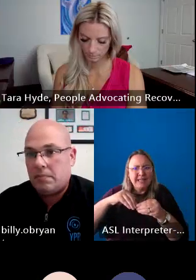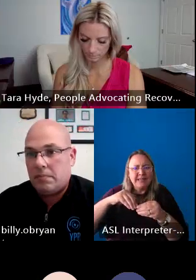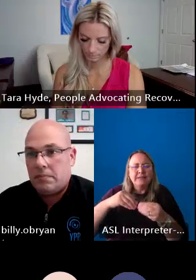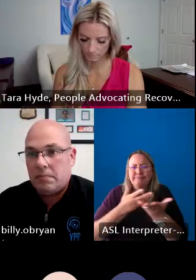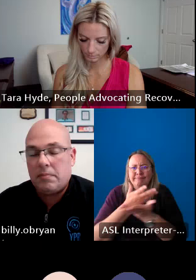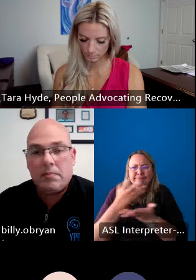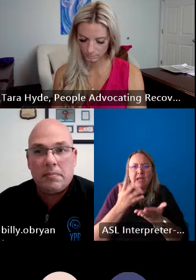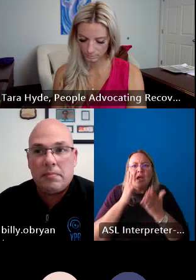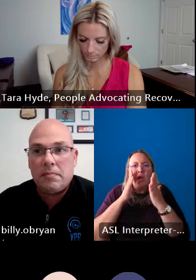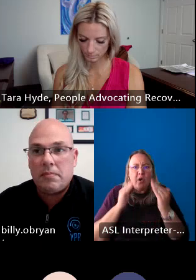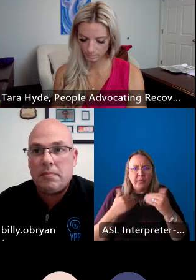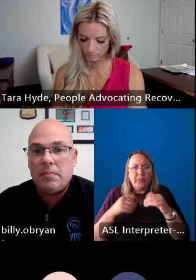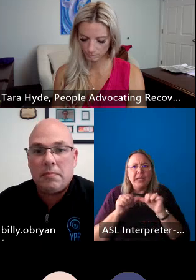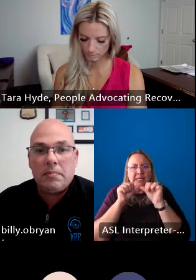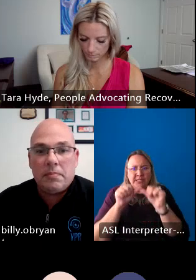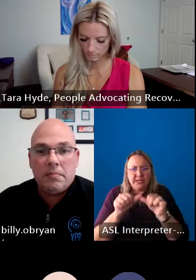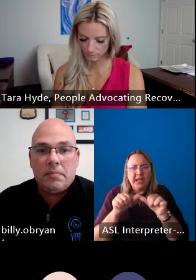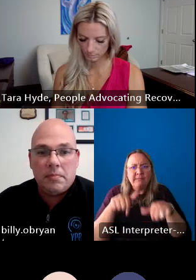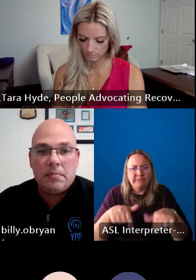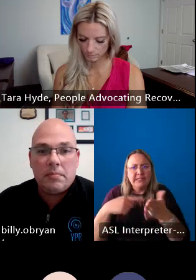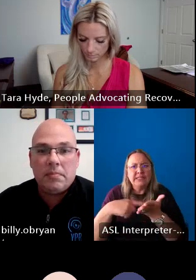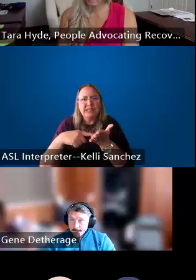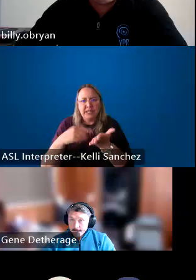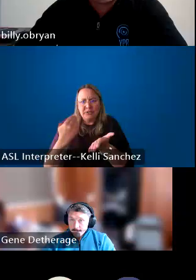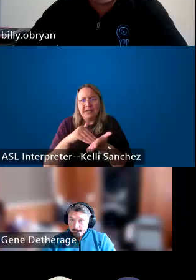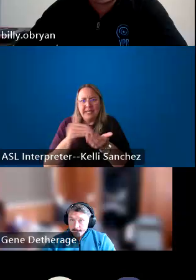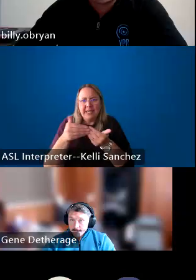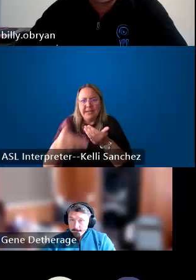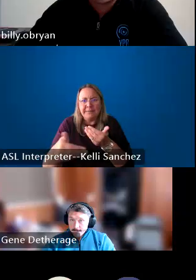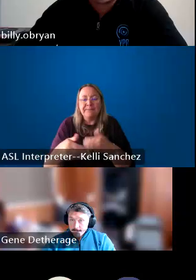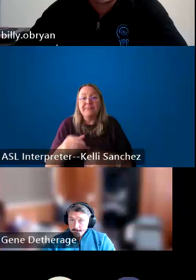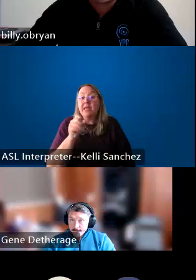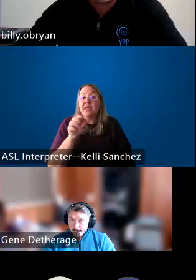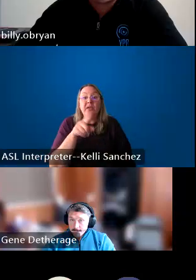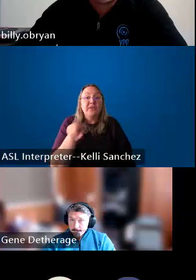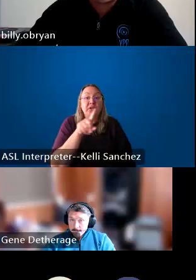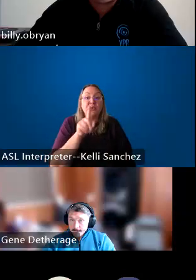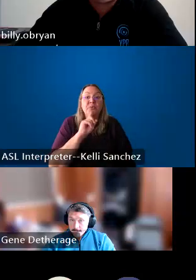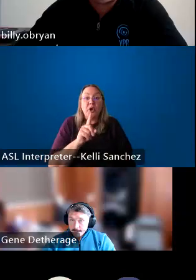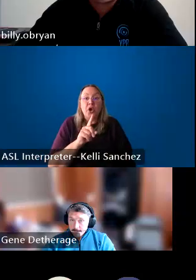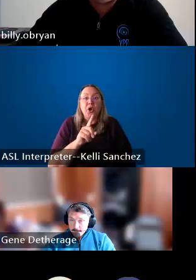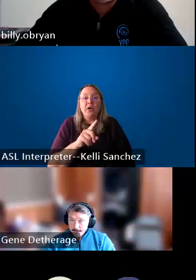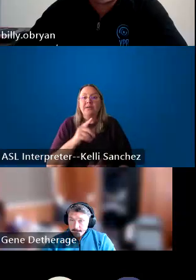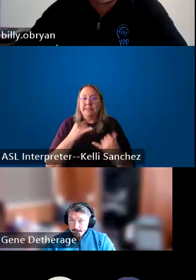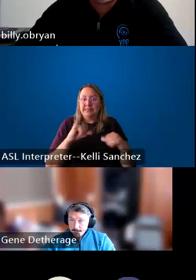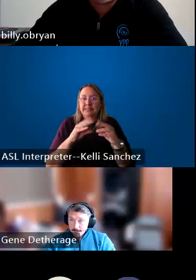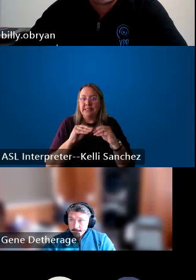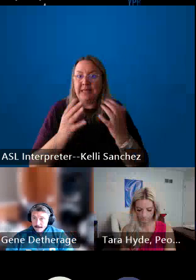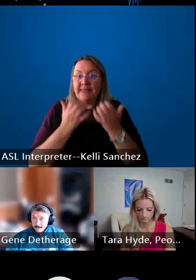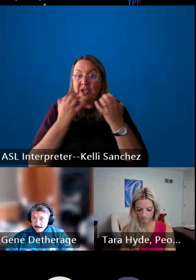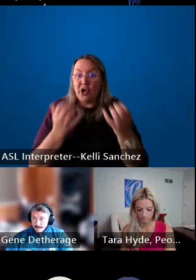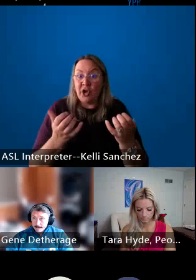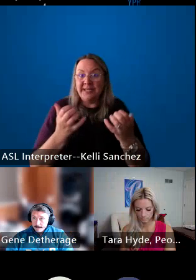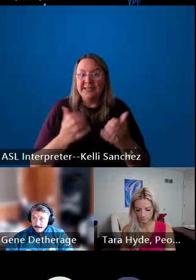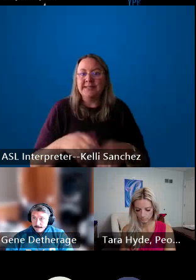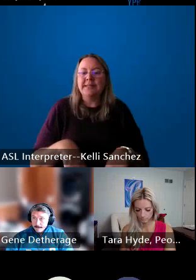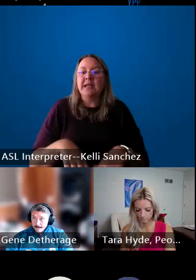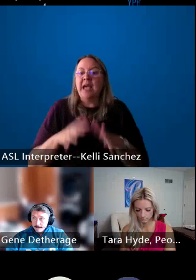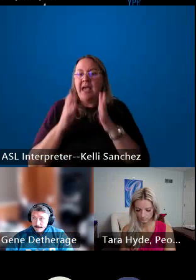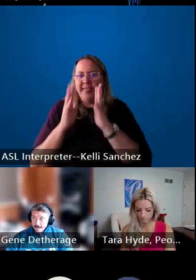And hopefully we can continue to have these conversations. So for those of you who is still in the audience, I left